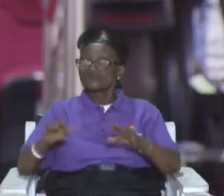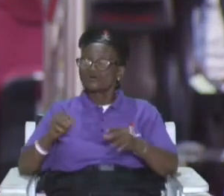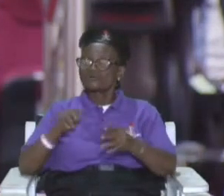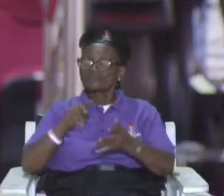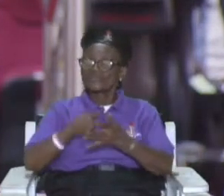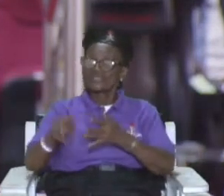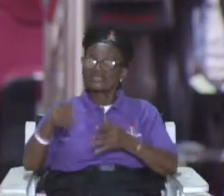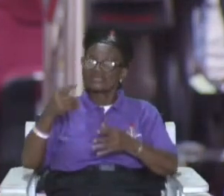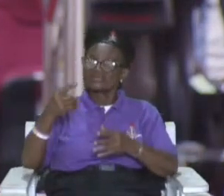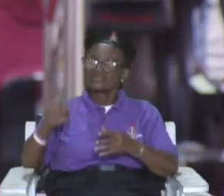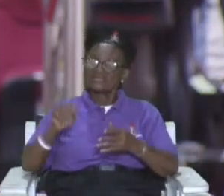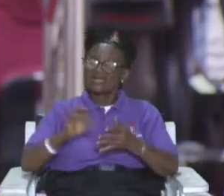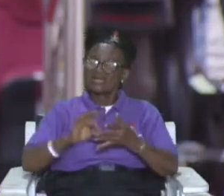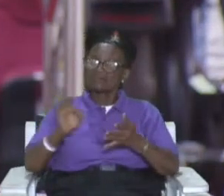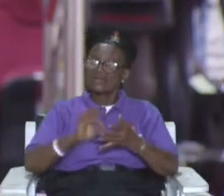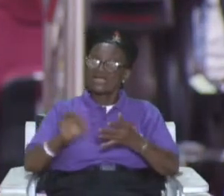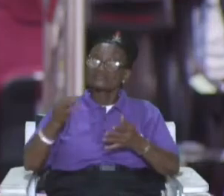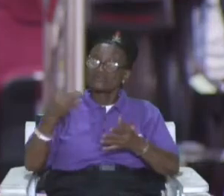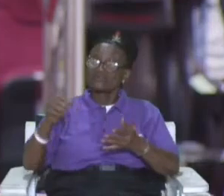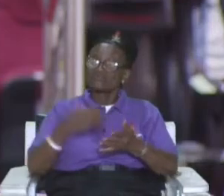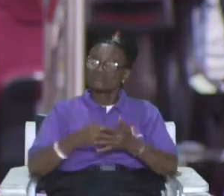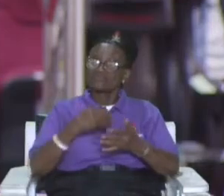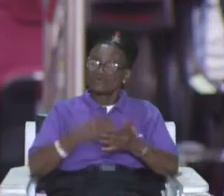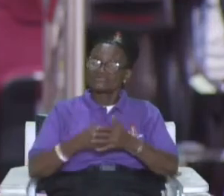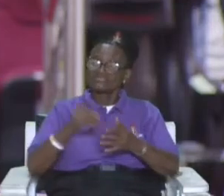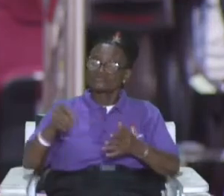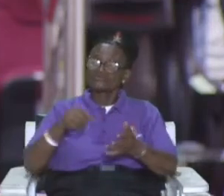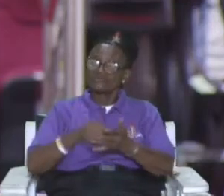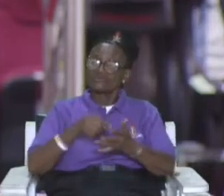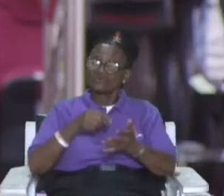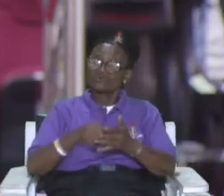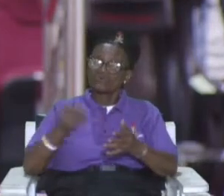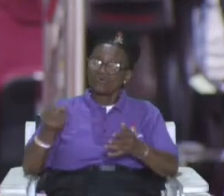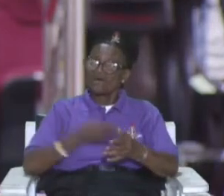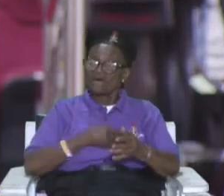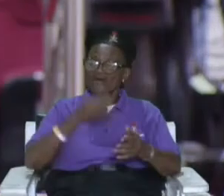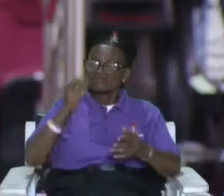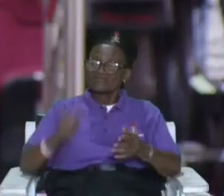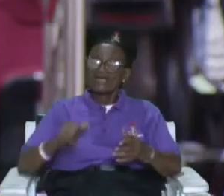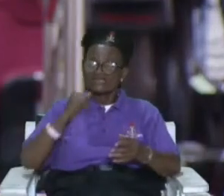by tomorrow, we will sell your children.